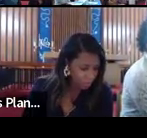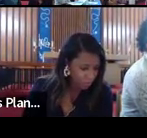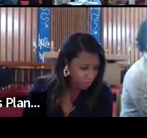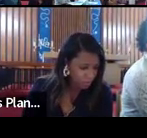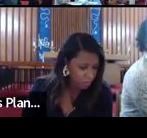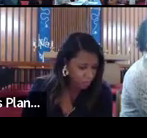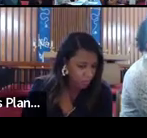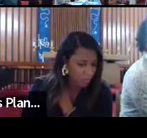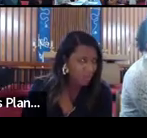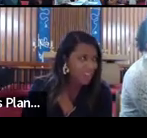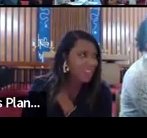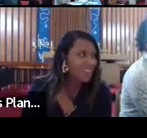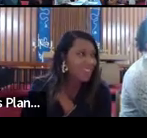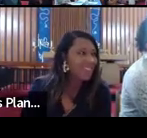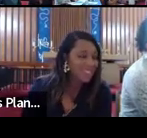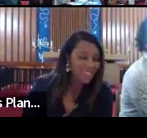Out.